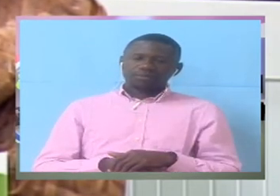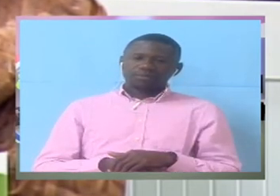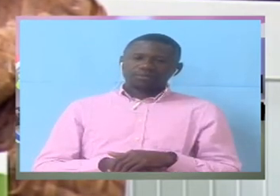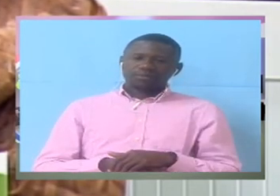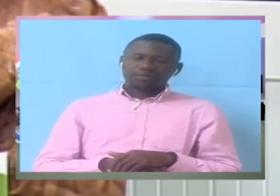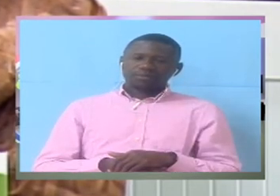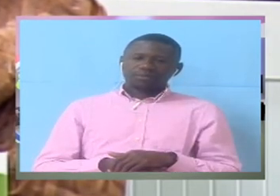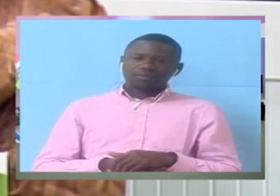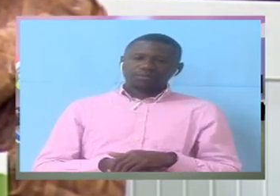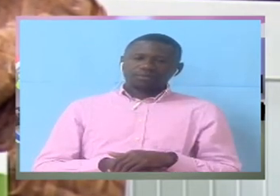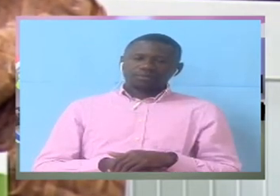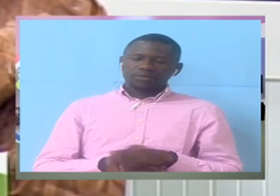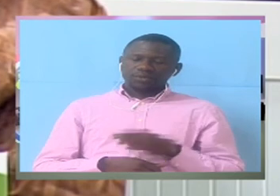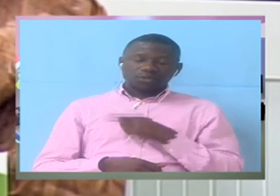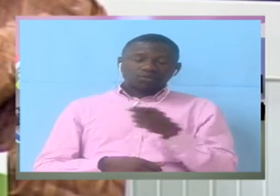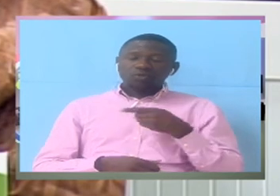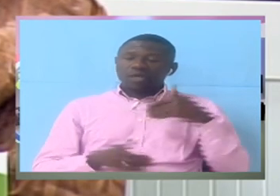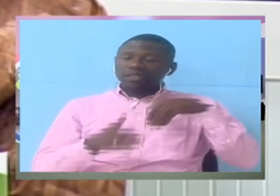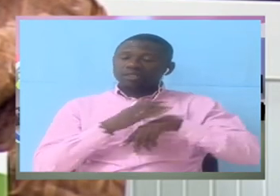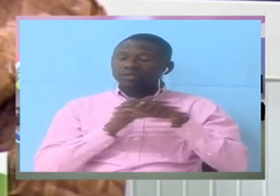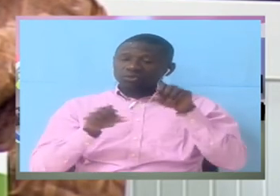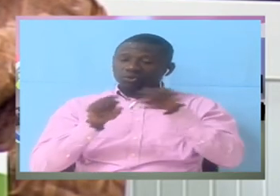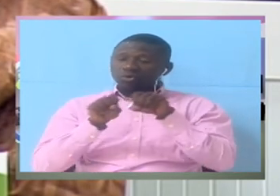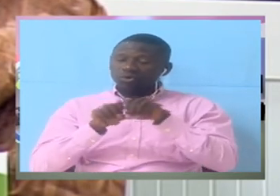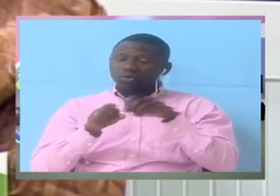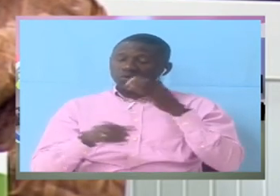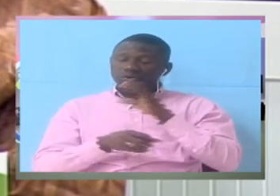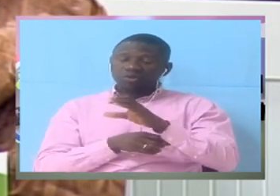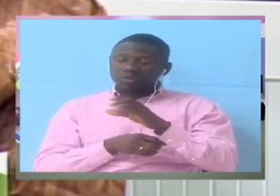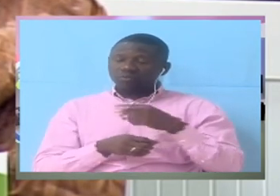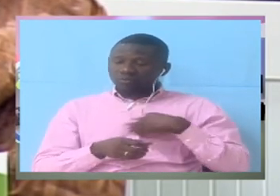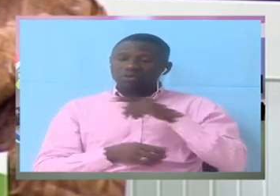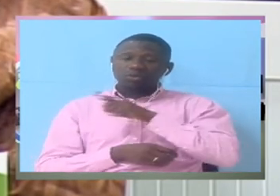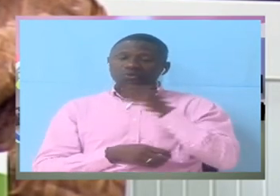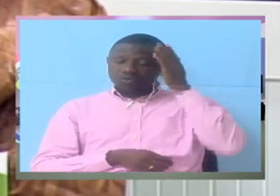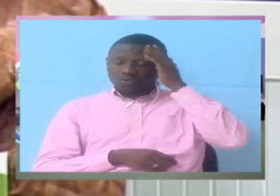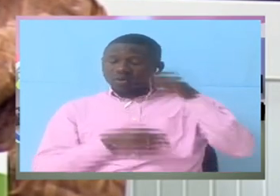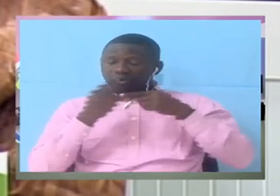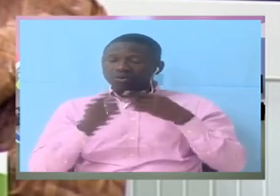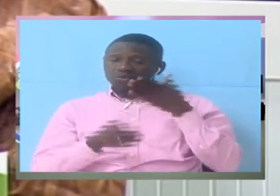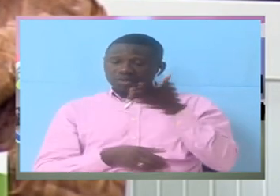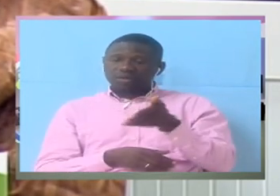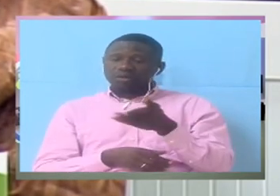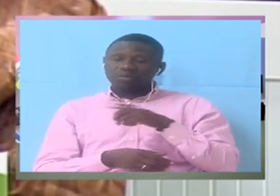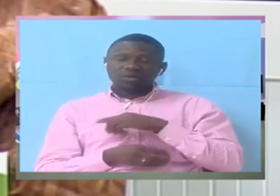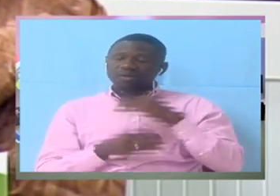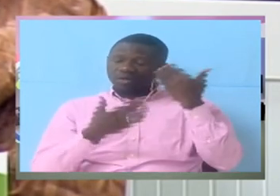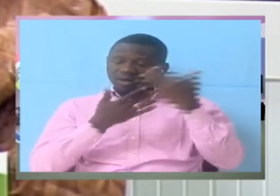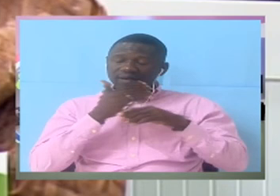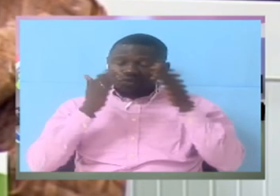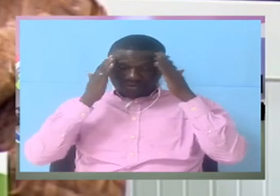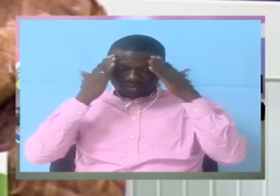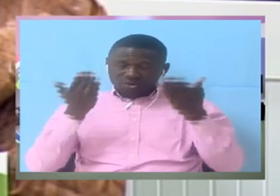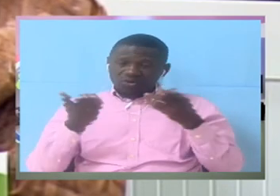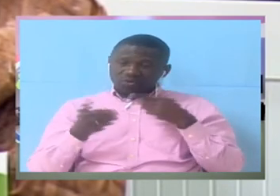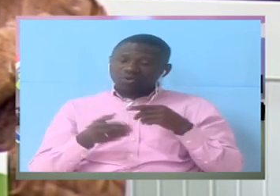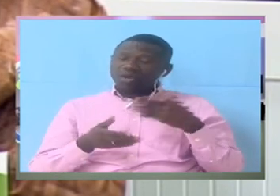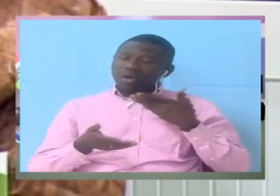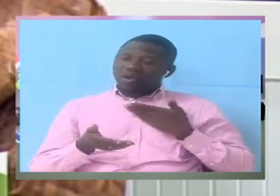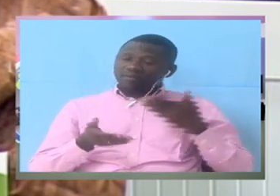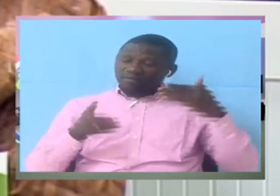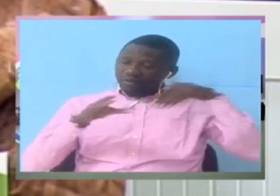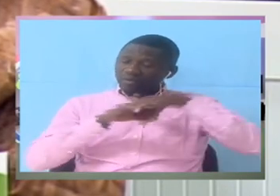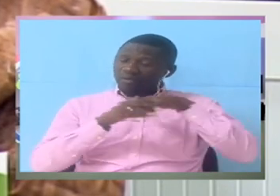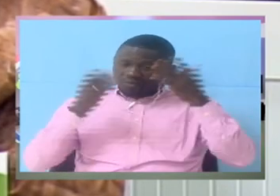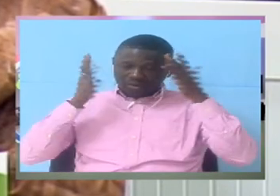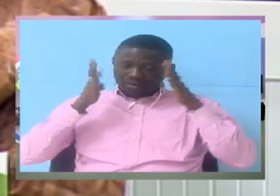are in this country, we knew about your presence here, but we did not know that you